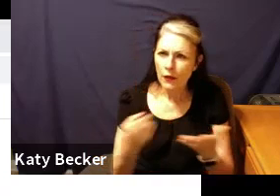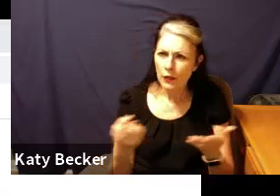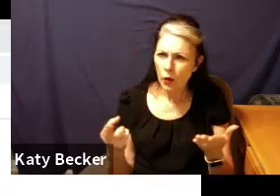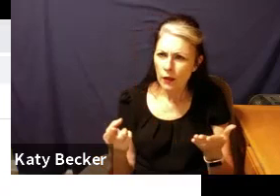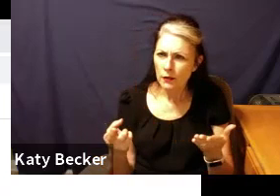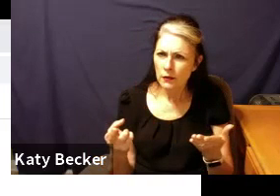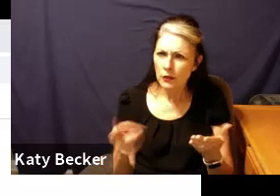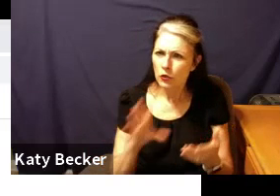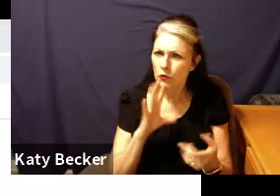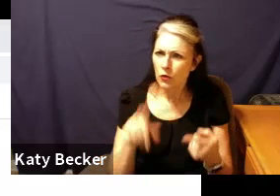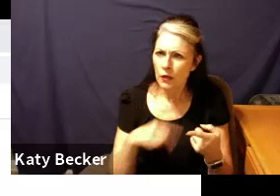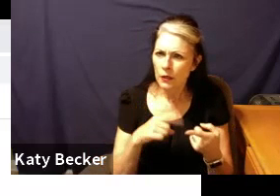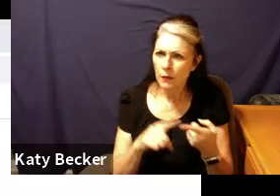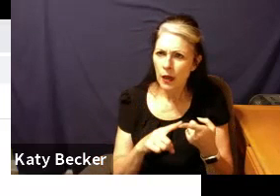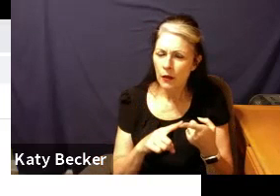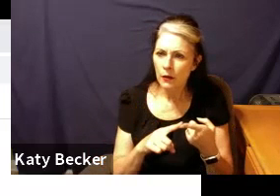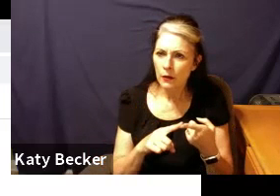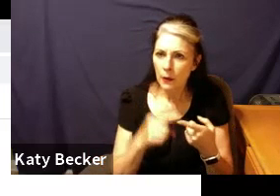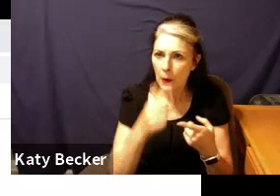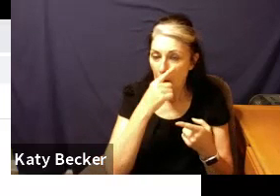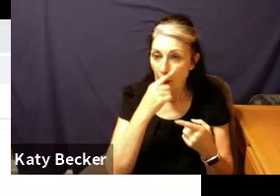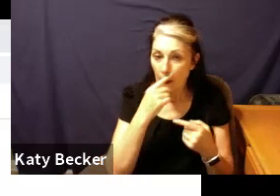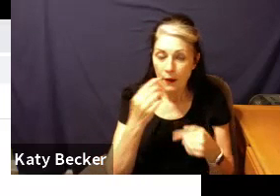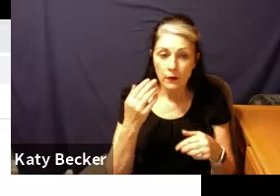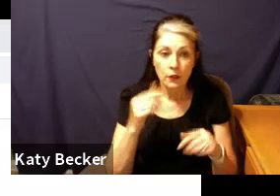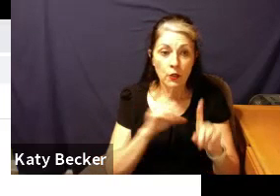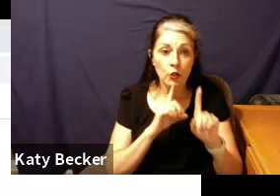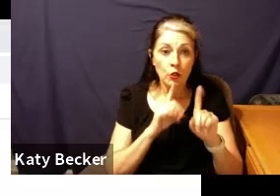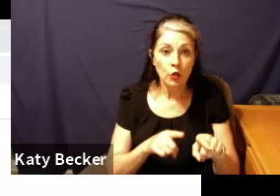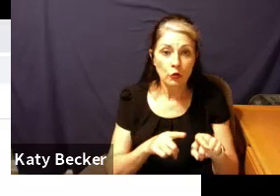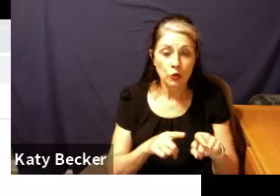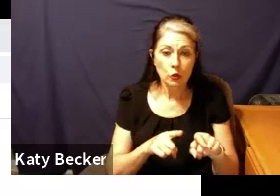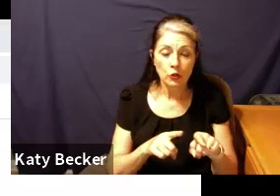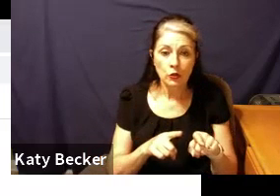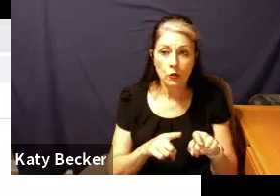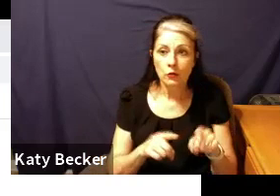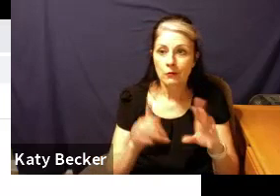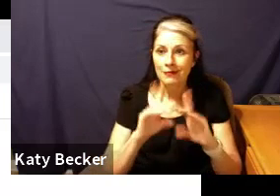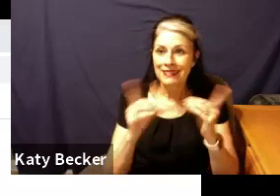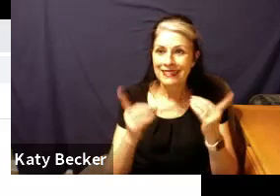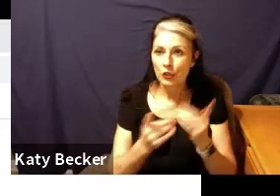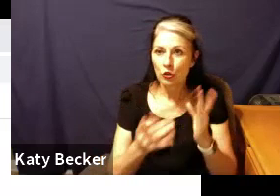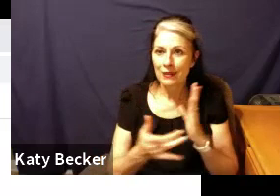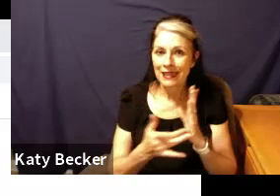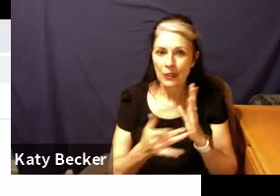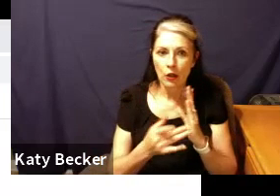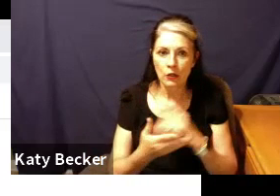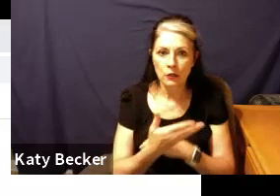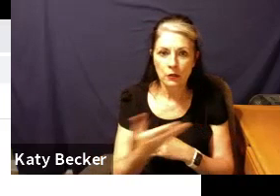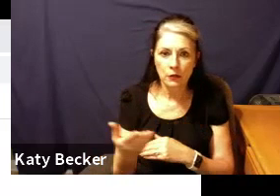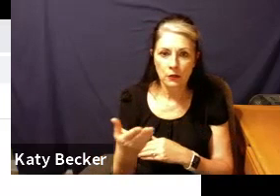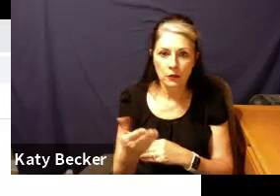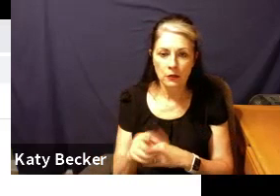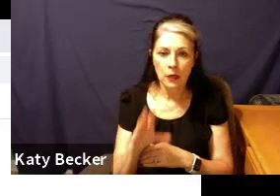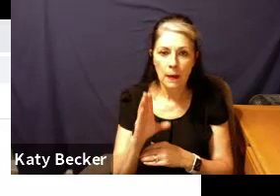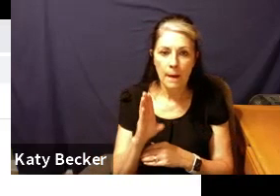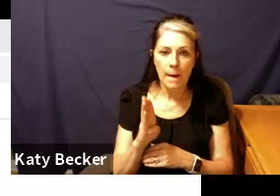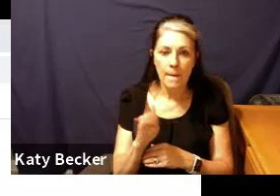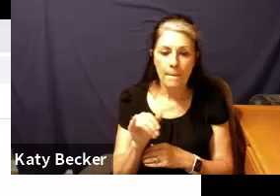have mentioned? If you go to our district technology website, which is